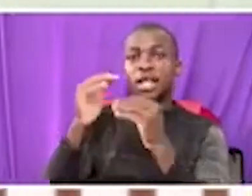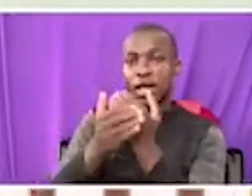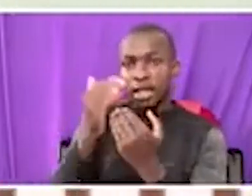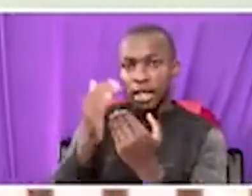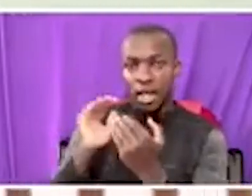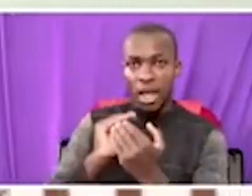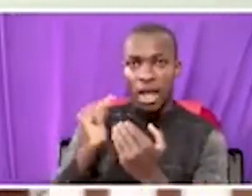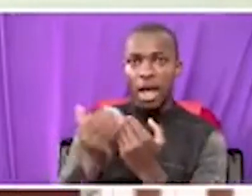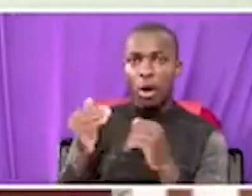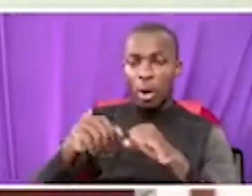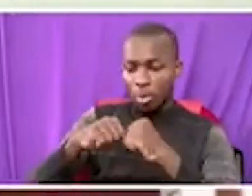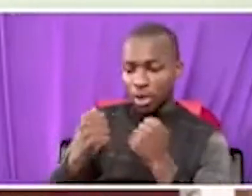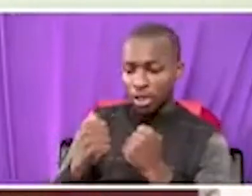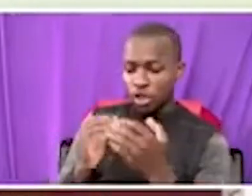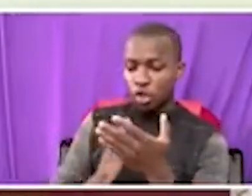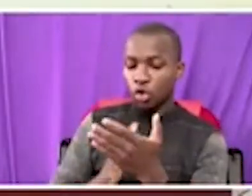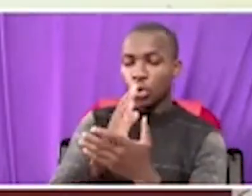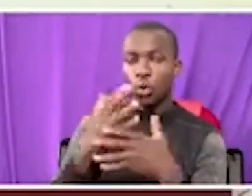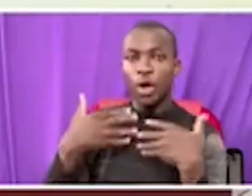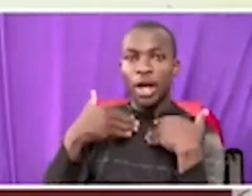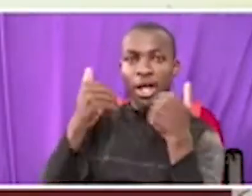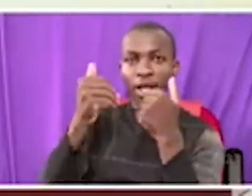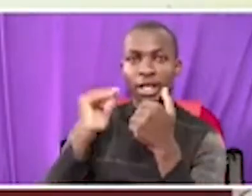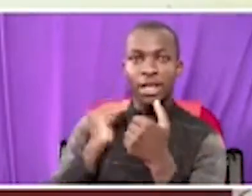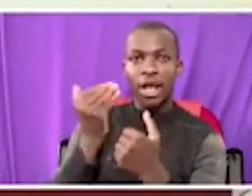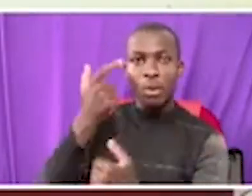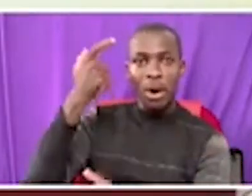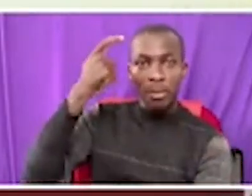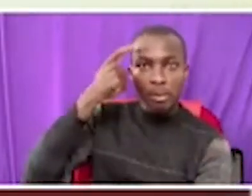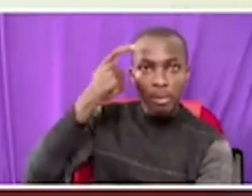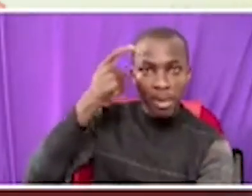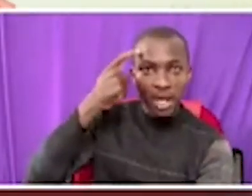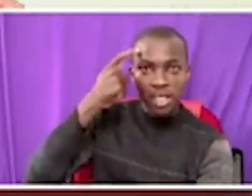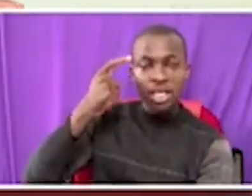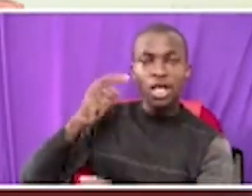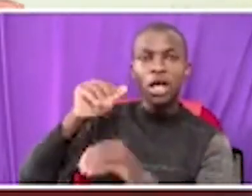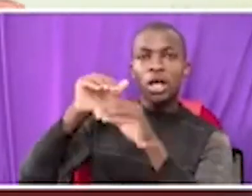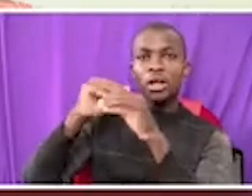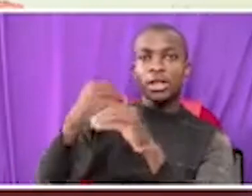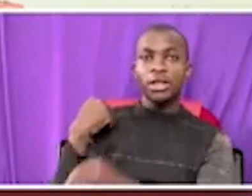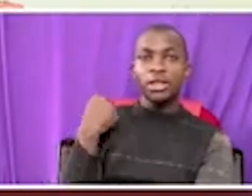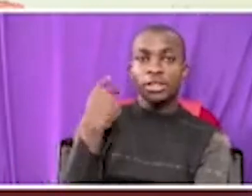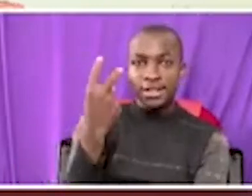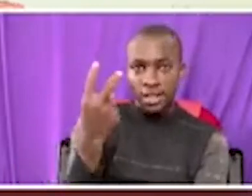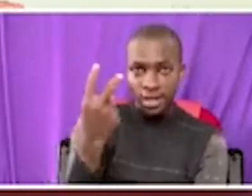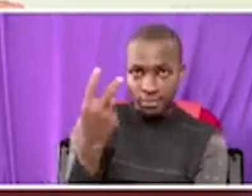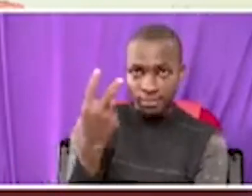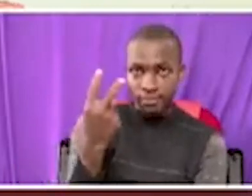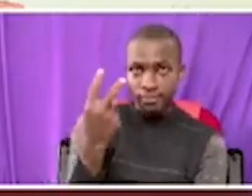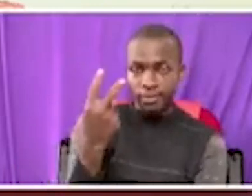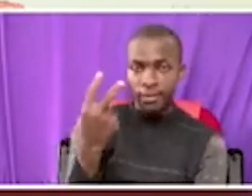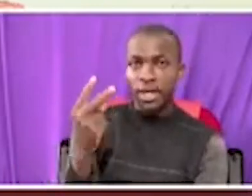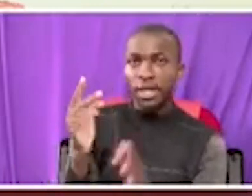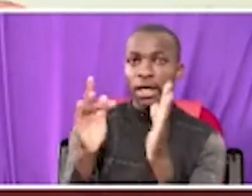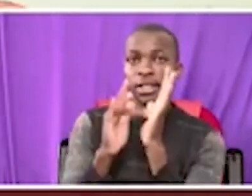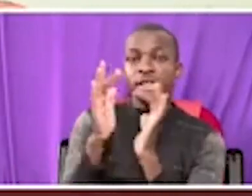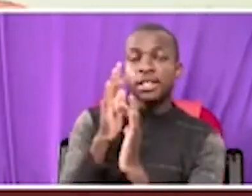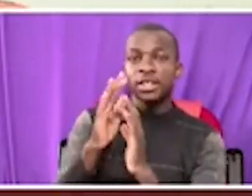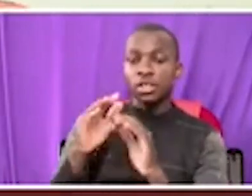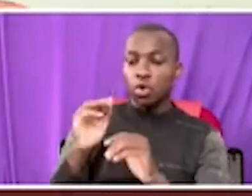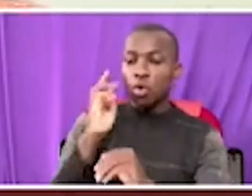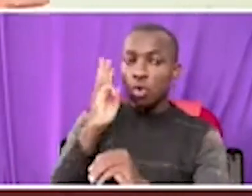healing our minds. Oh, there's a second one. Jesus will fix our